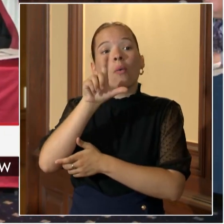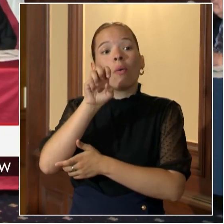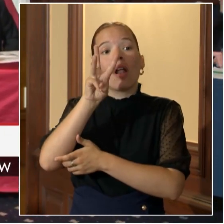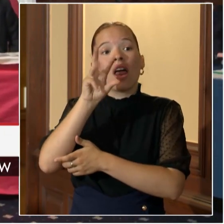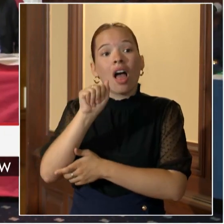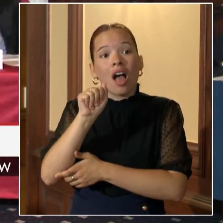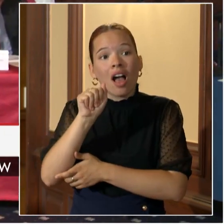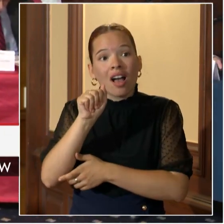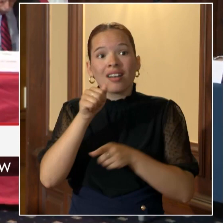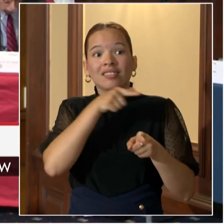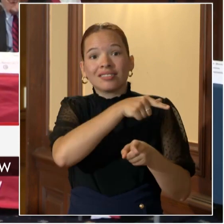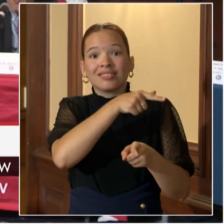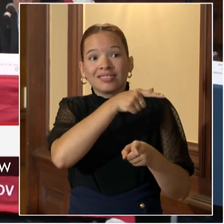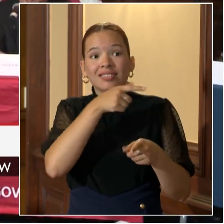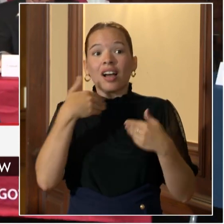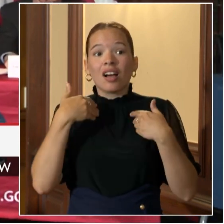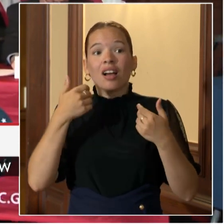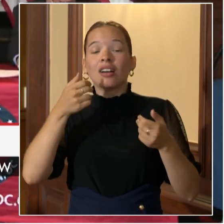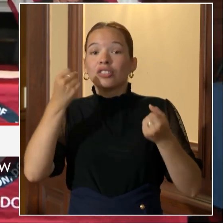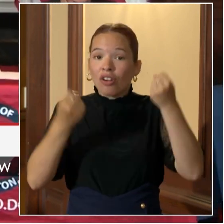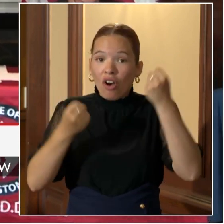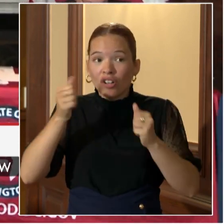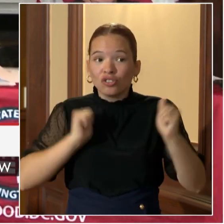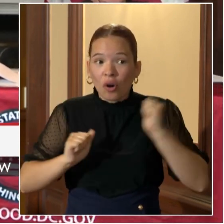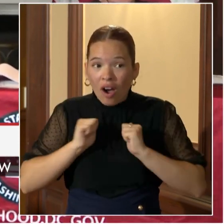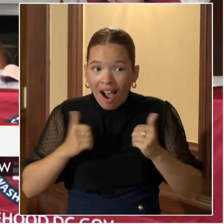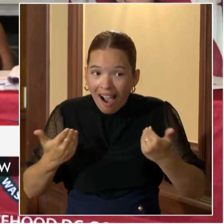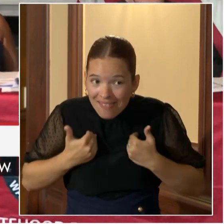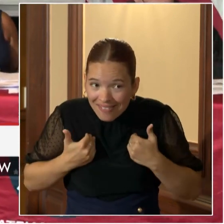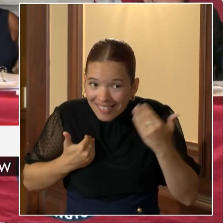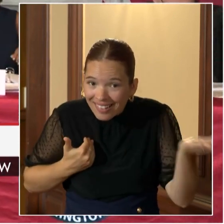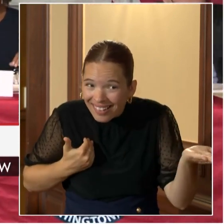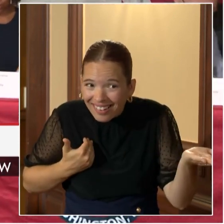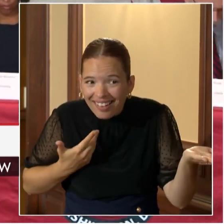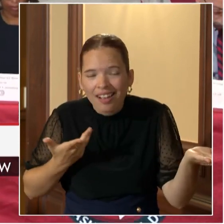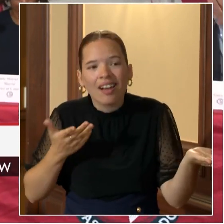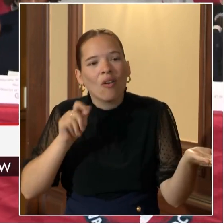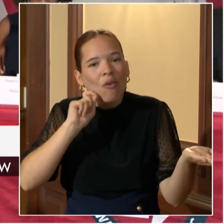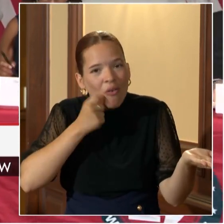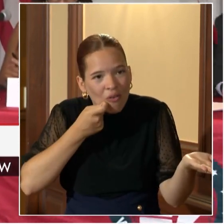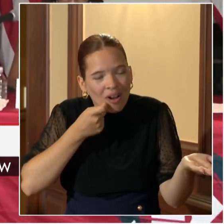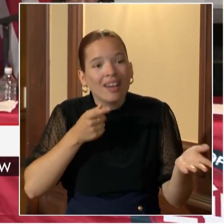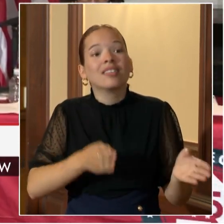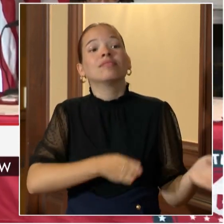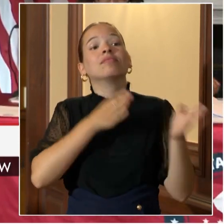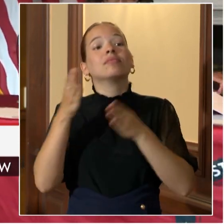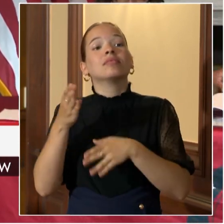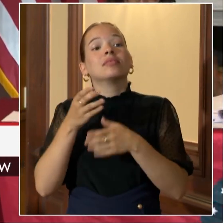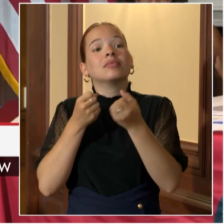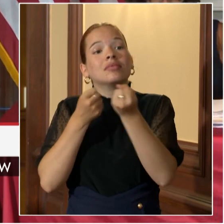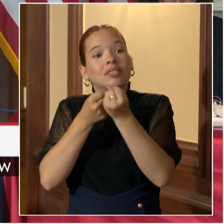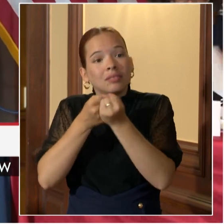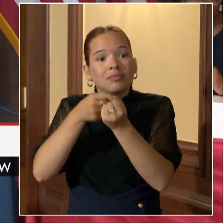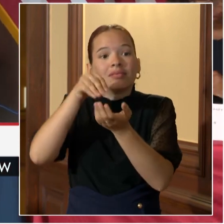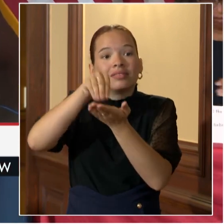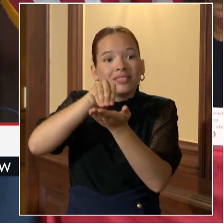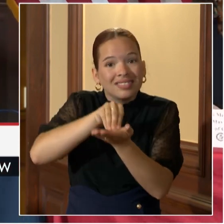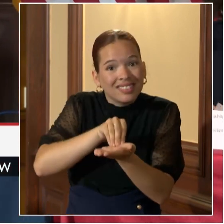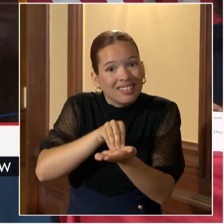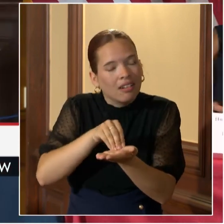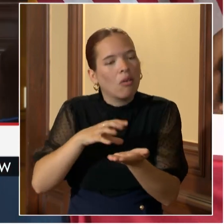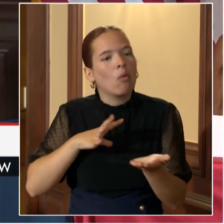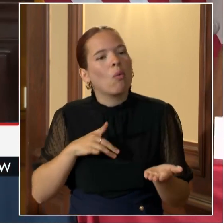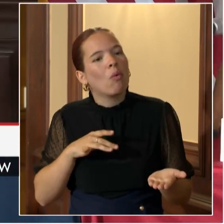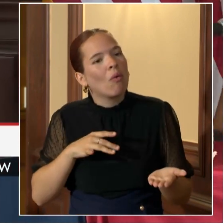that as you said in your supporting documents, we need to get people's attention with better things other than